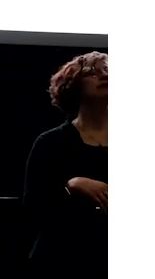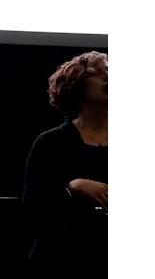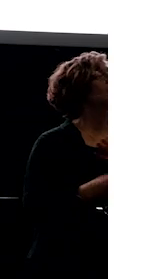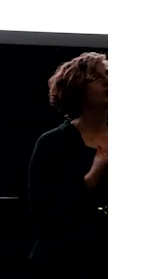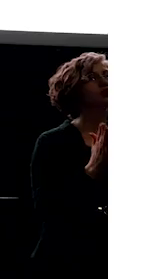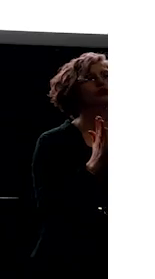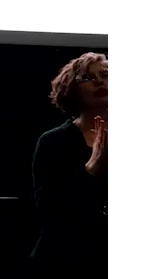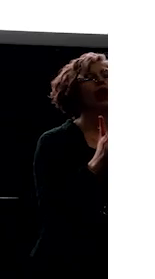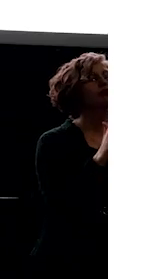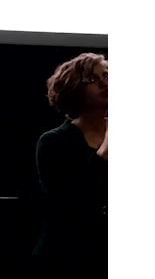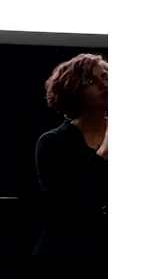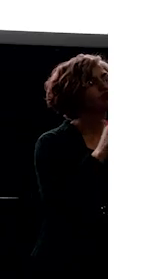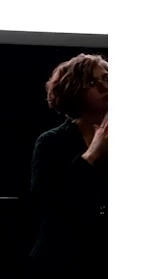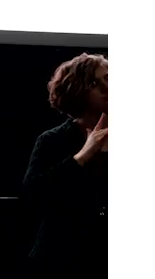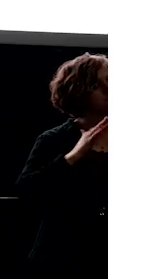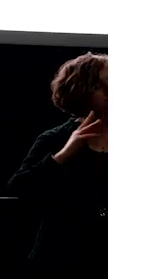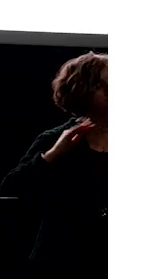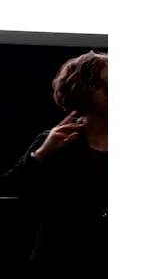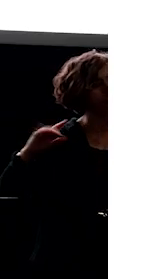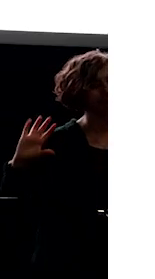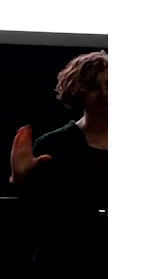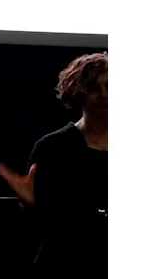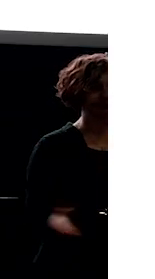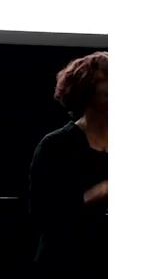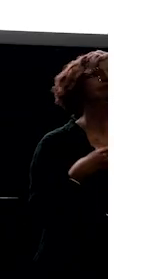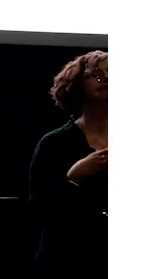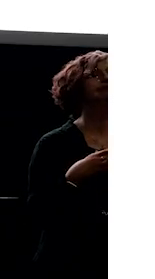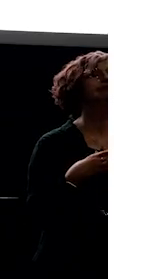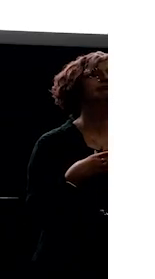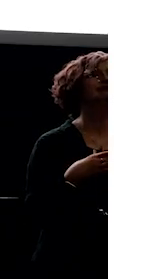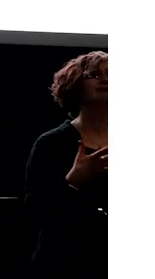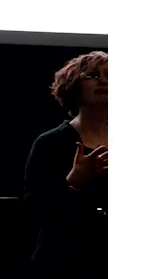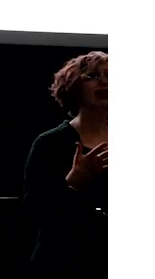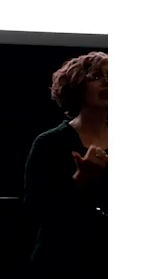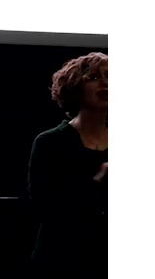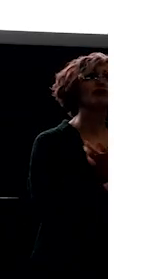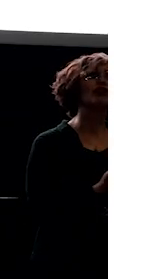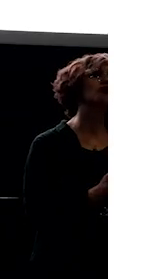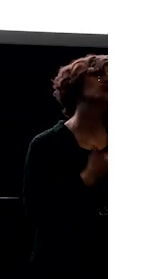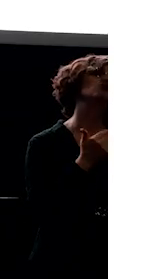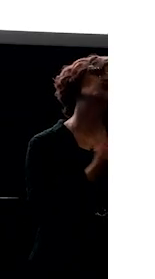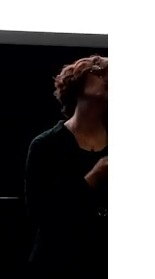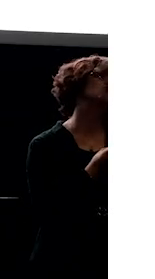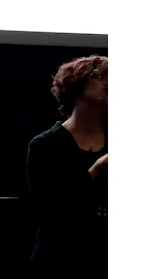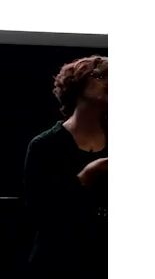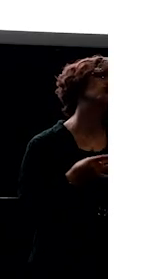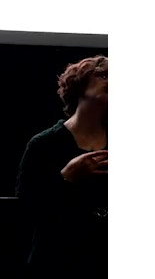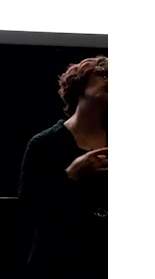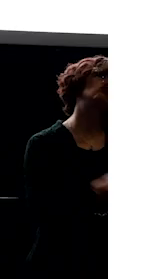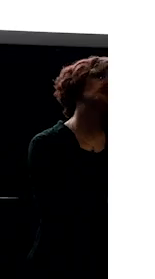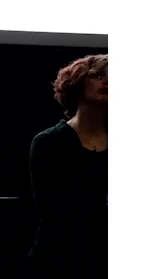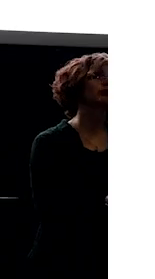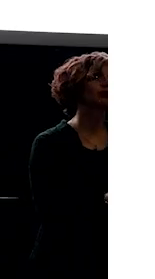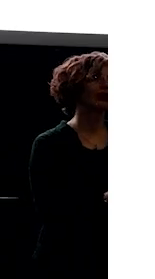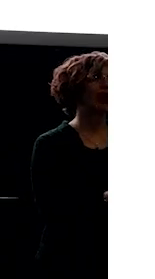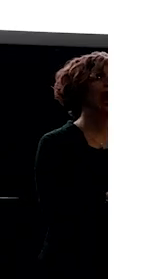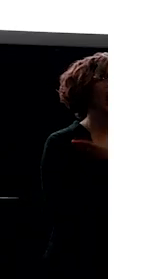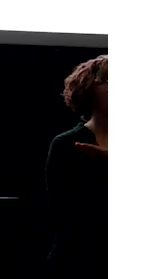that operate quite smoothly because our whole board is 100%